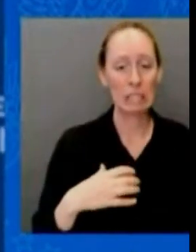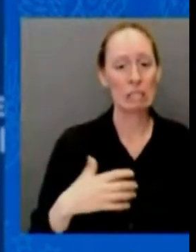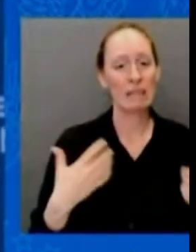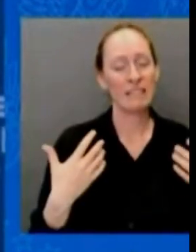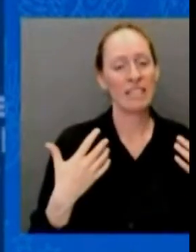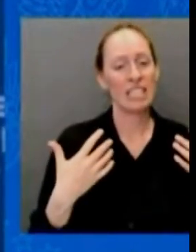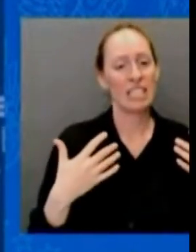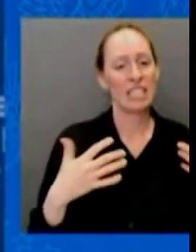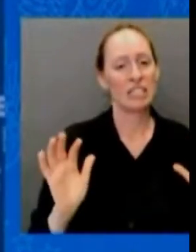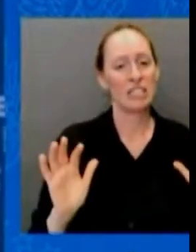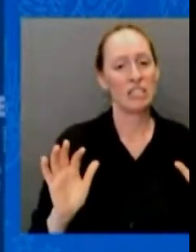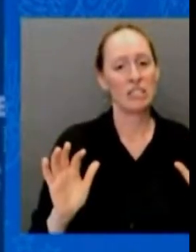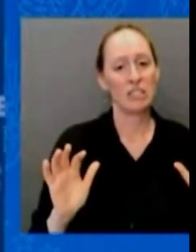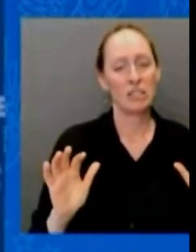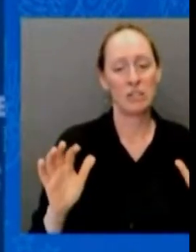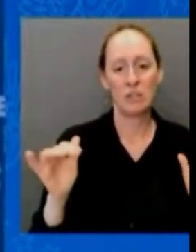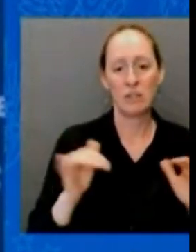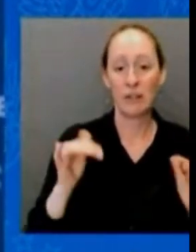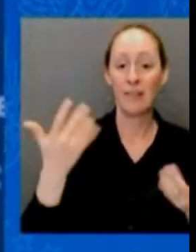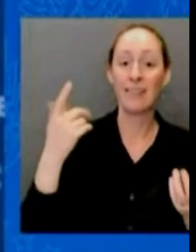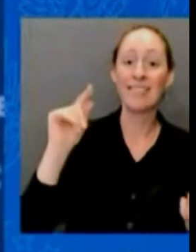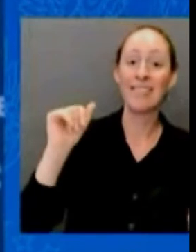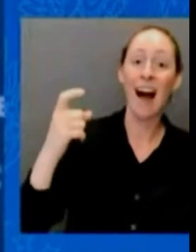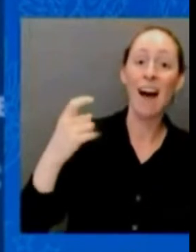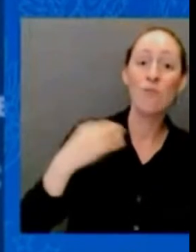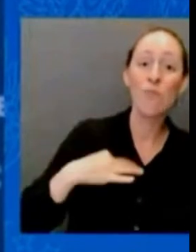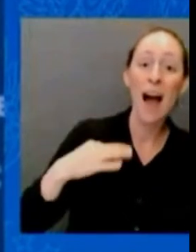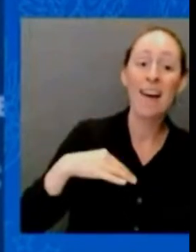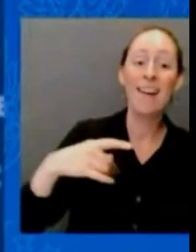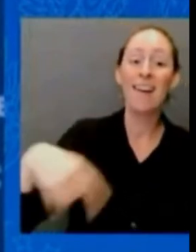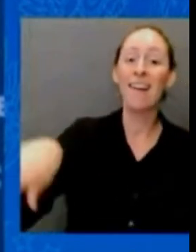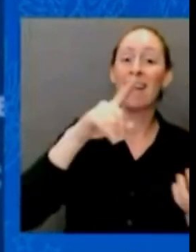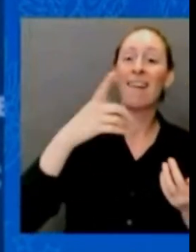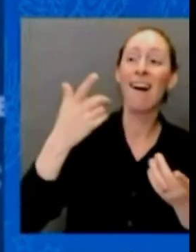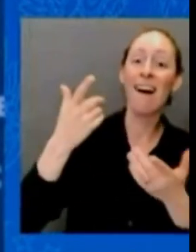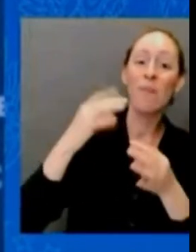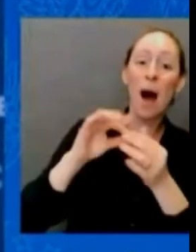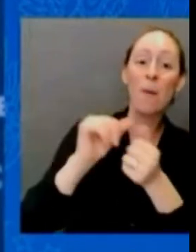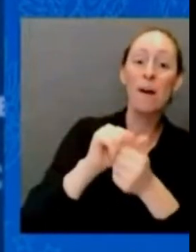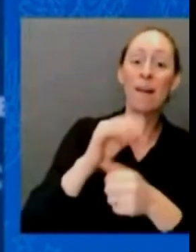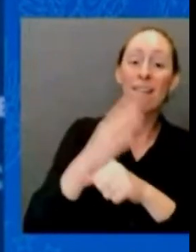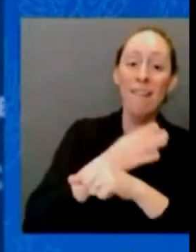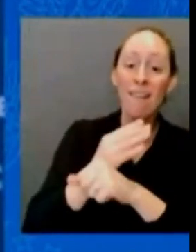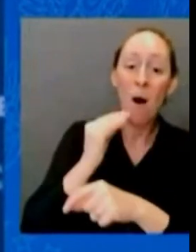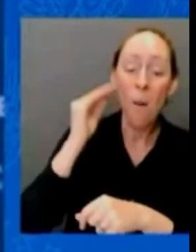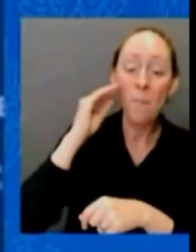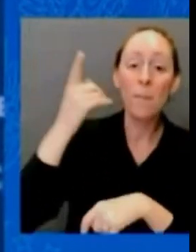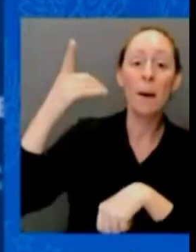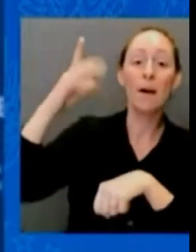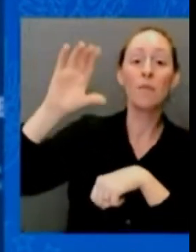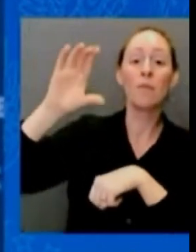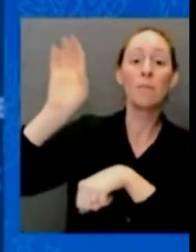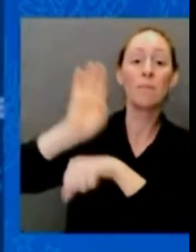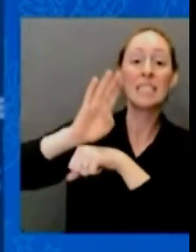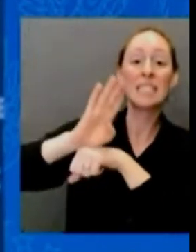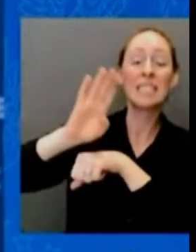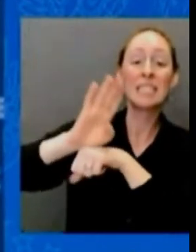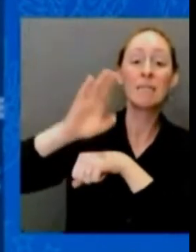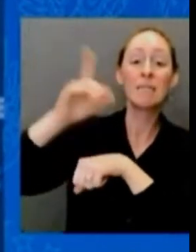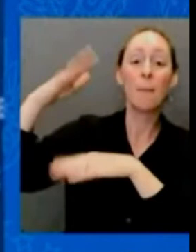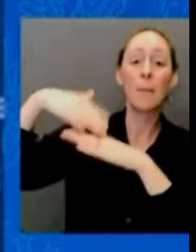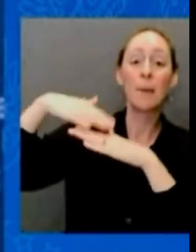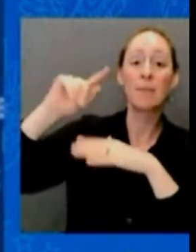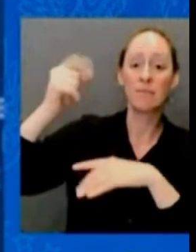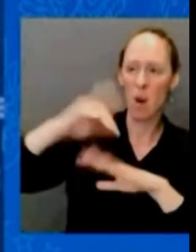gone. Corporate minimum tax, gone. Under the Republican plan, some big corporations are going to go back to paying